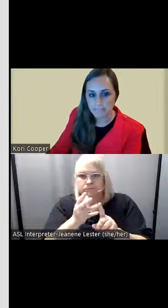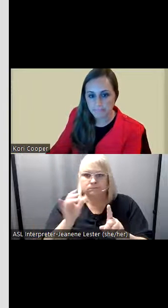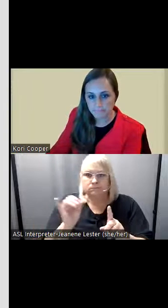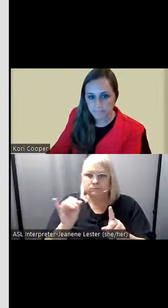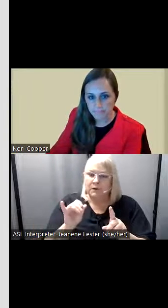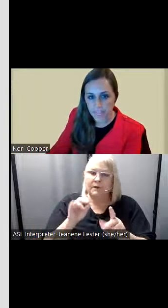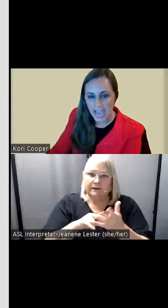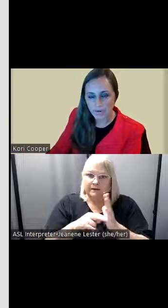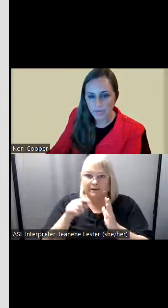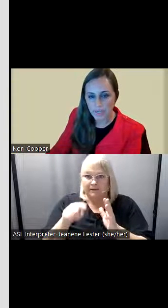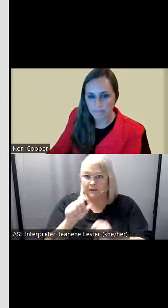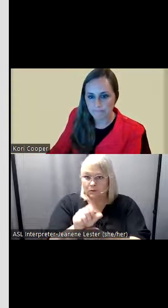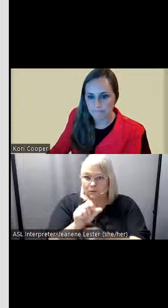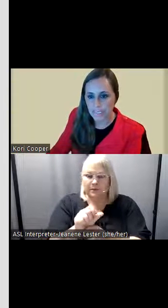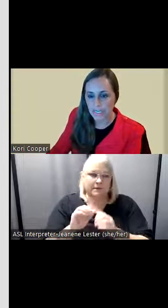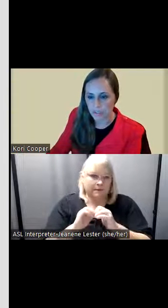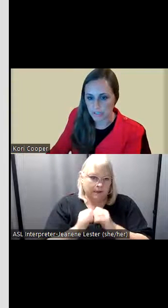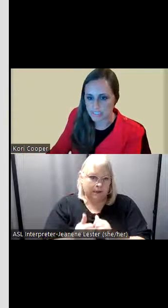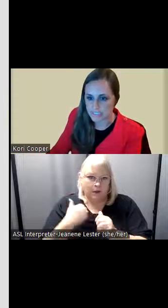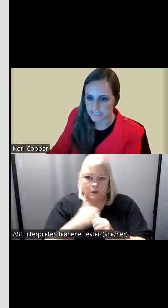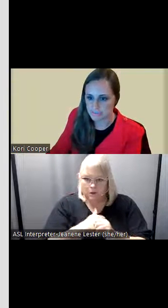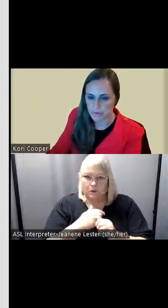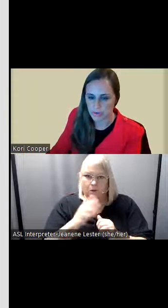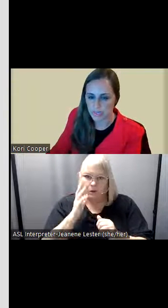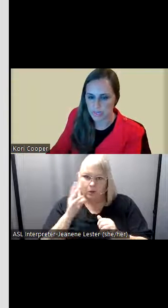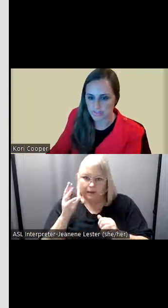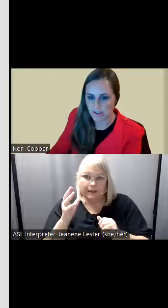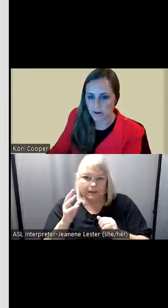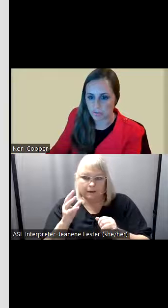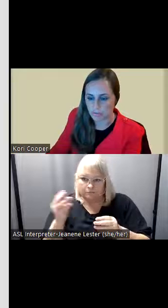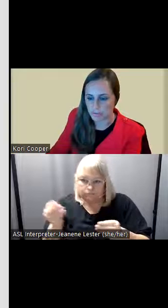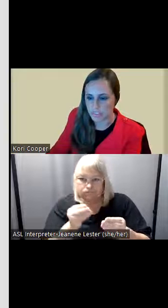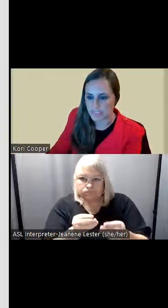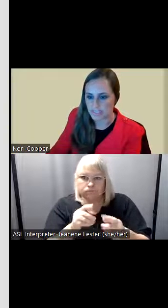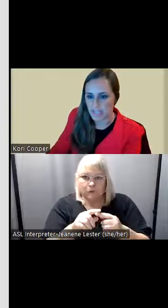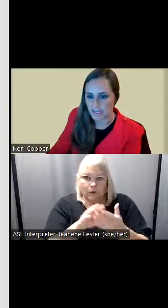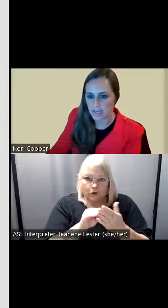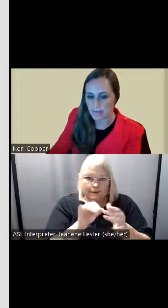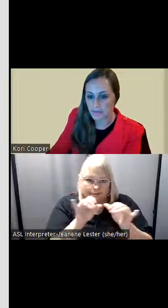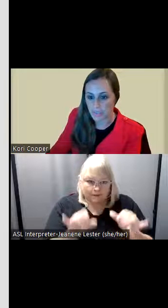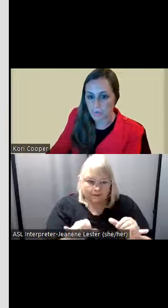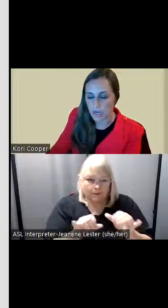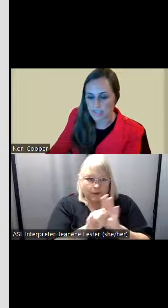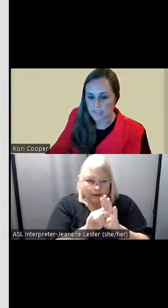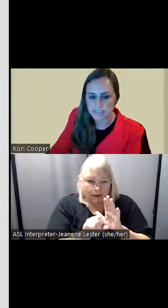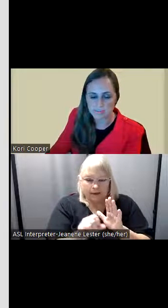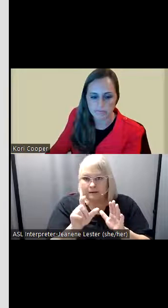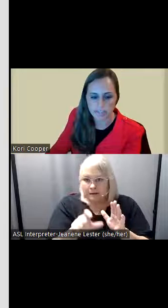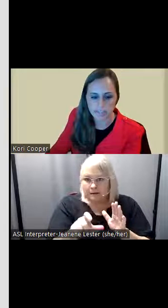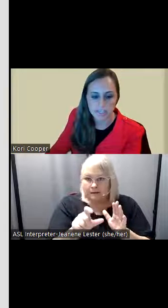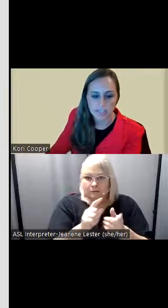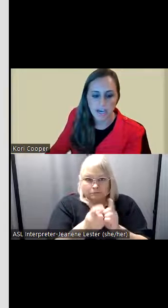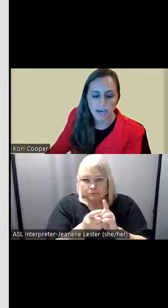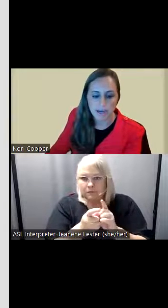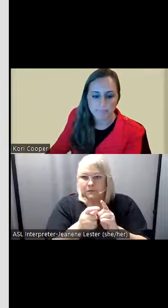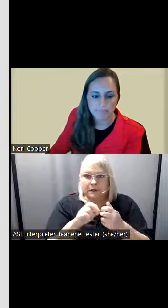is how do we feed a learning system so that we can identify our vulnerabilities and address root causes to